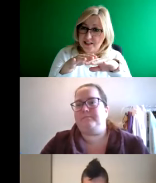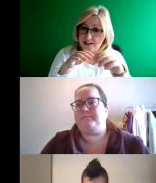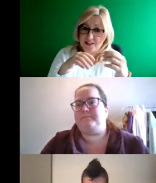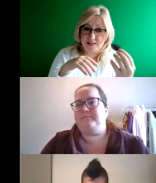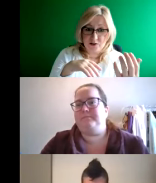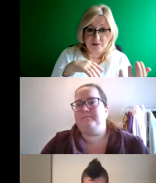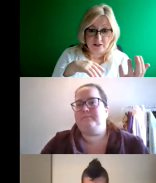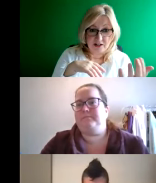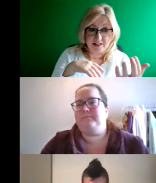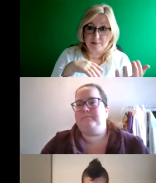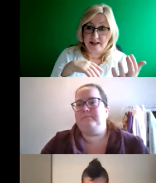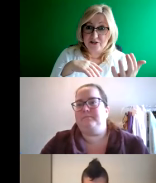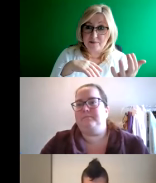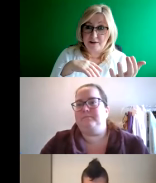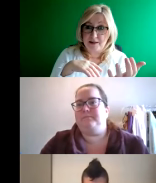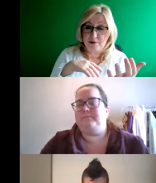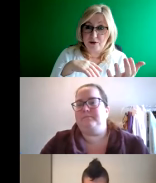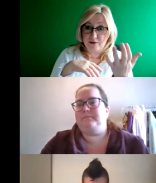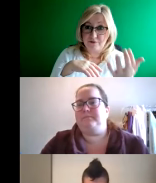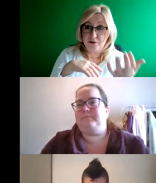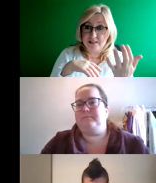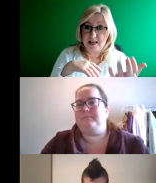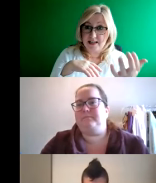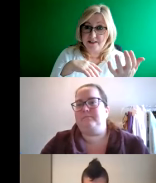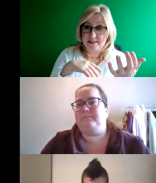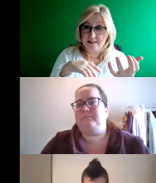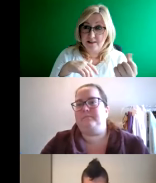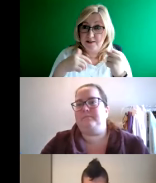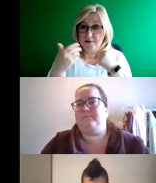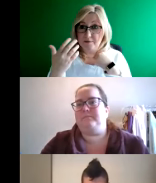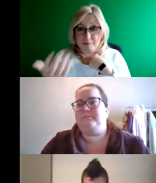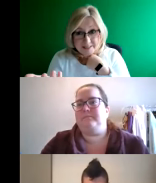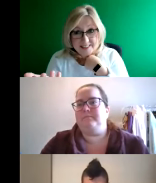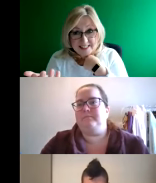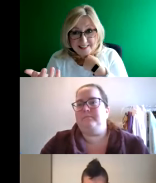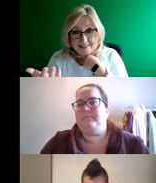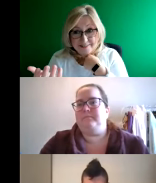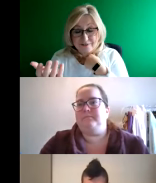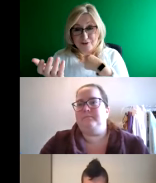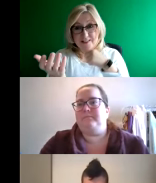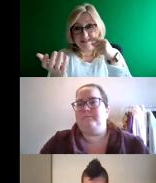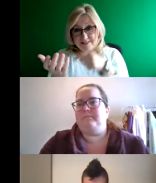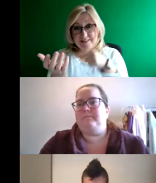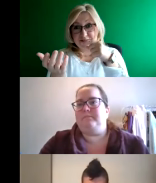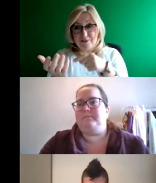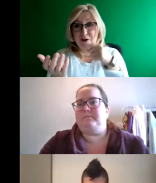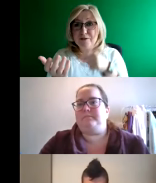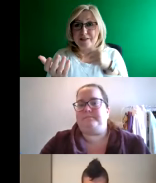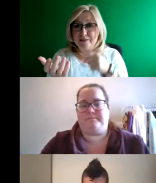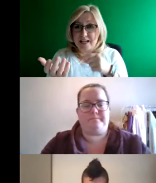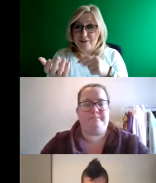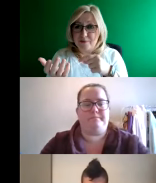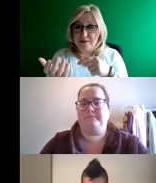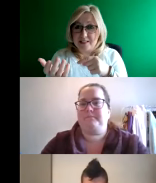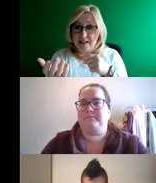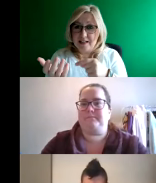language in it. Like she says, you've got these mainstream deaf people who are fluent signers, but still for the old